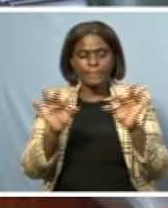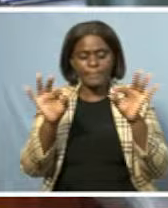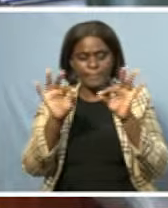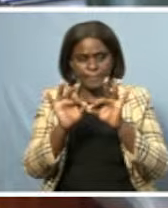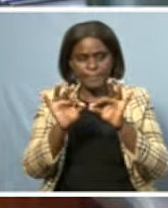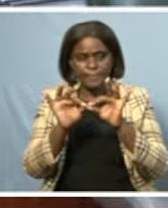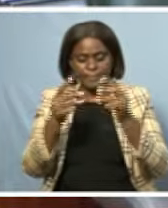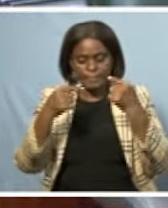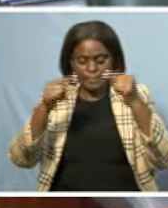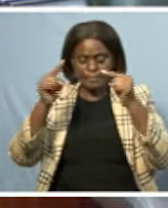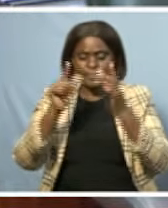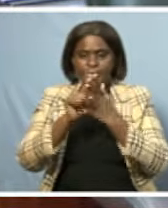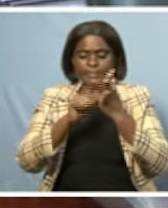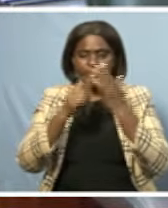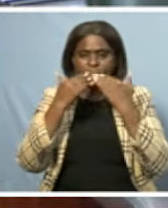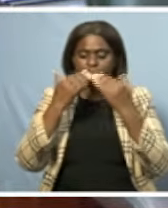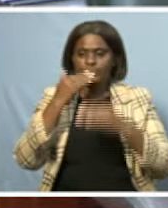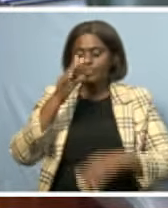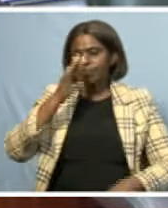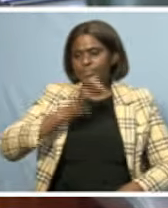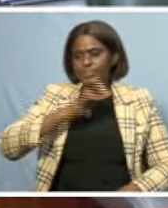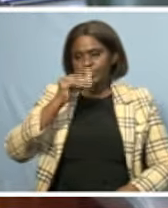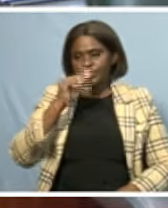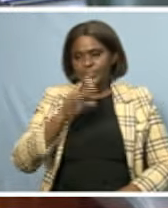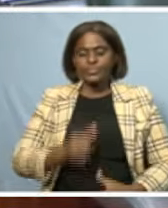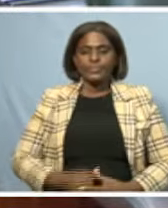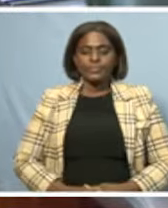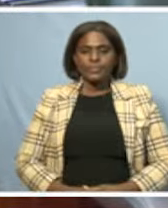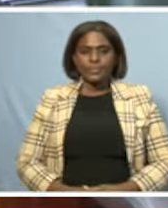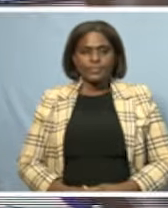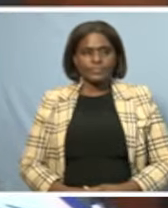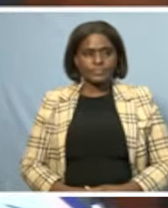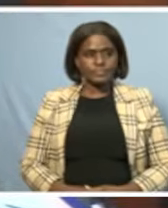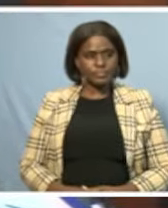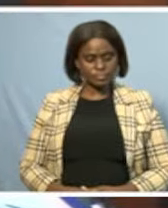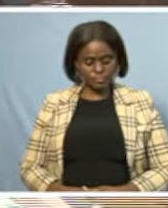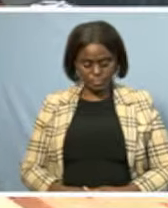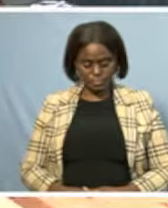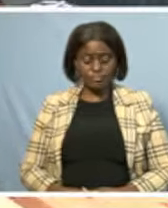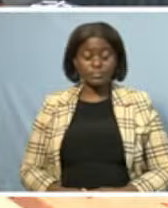very progressive bill. I thank you, Madam Speaker. Thank you.